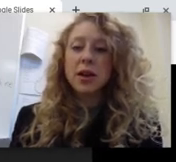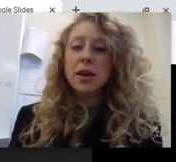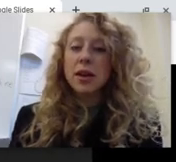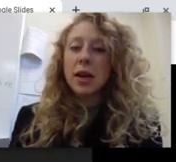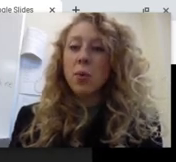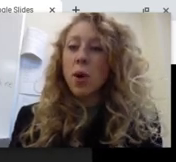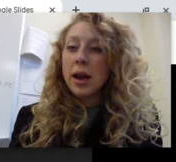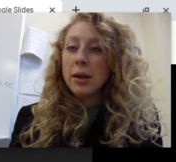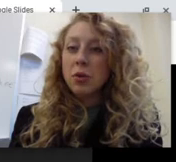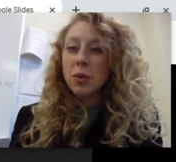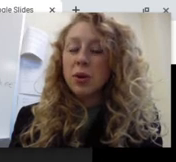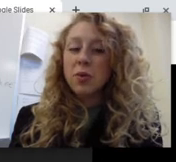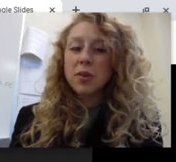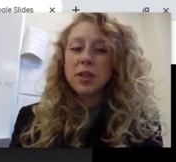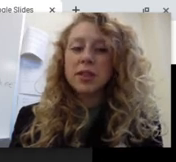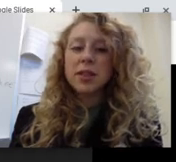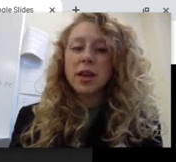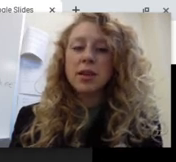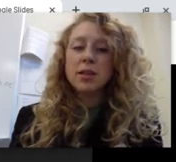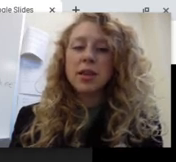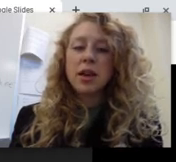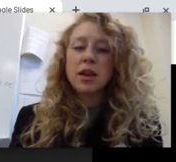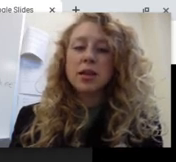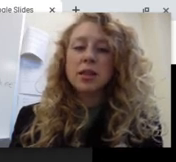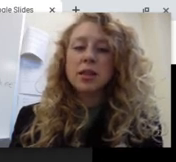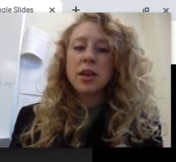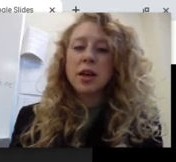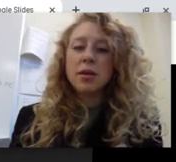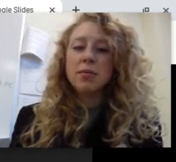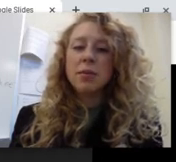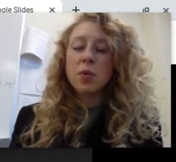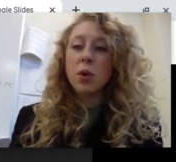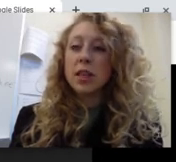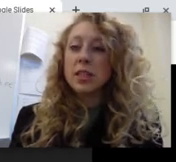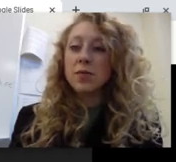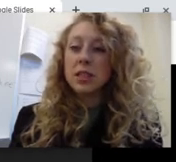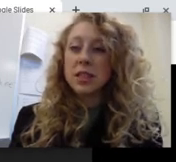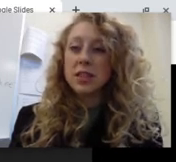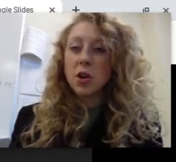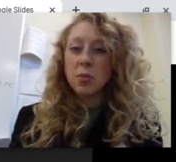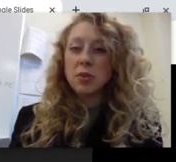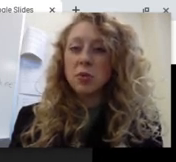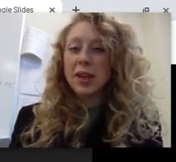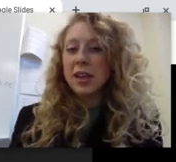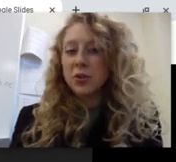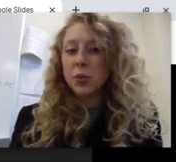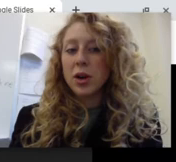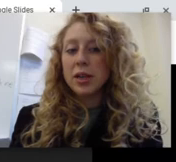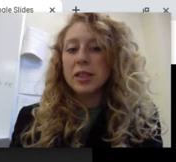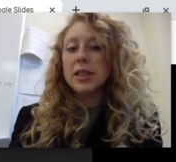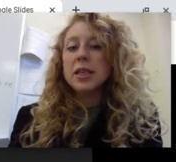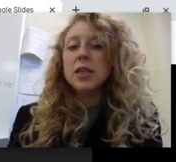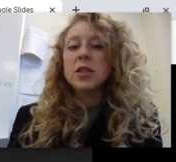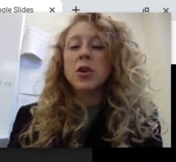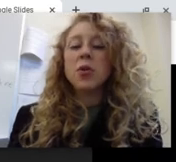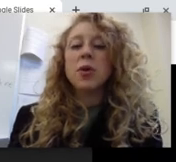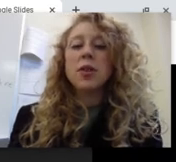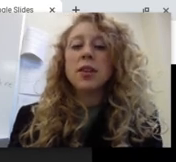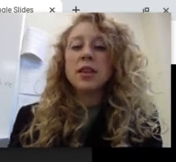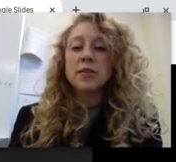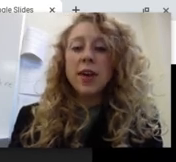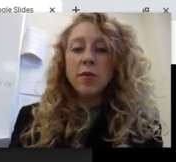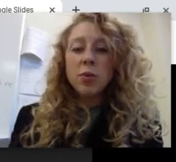clearly kind of why I'm going over these things and what the differences are between each one.